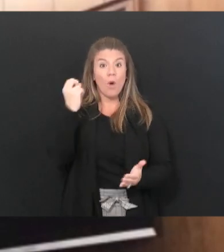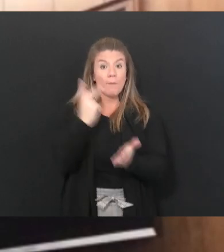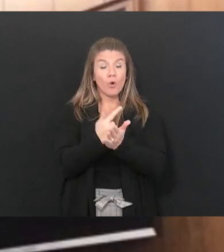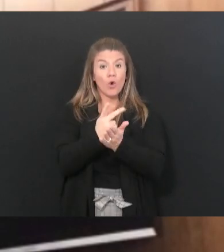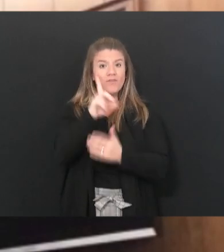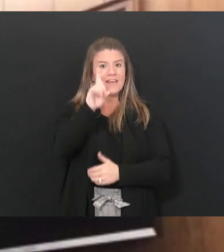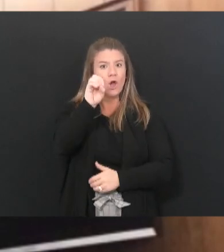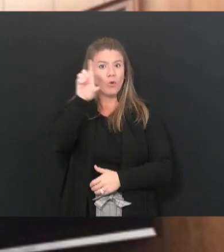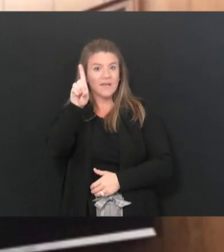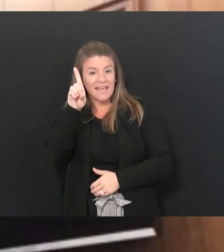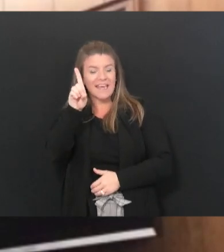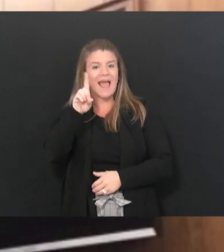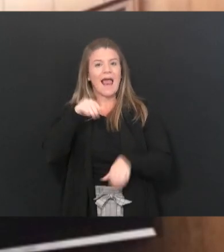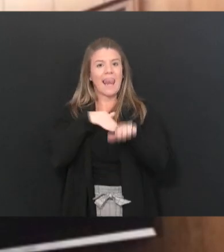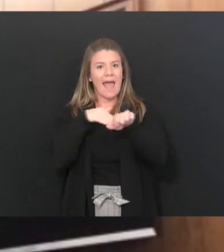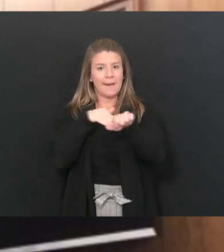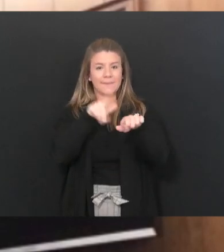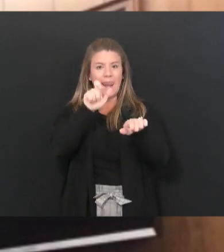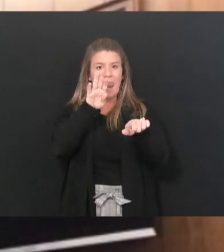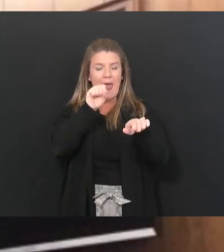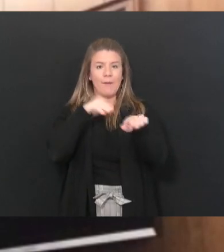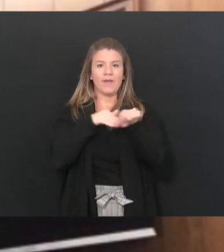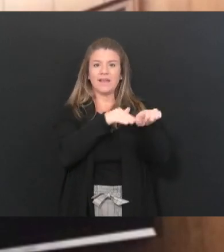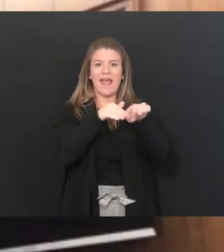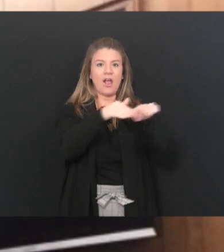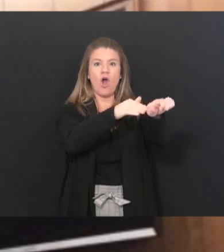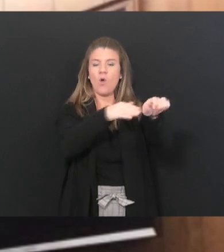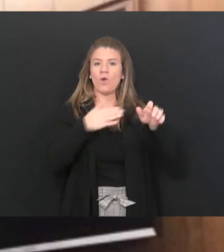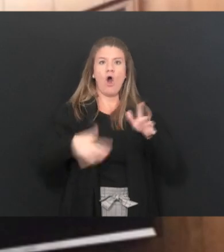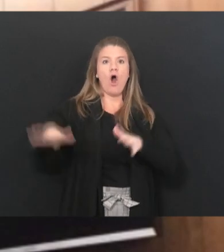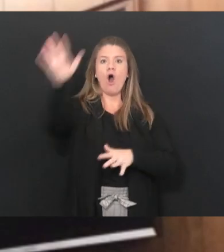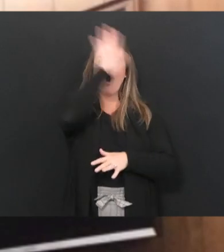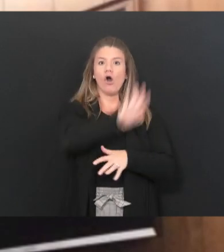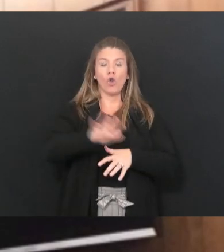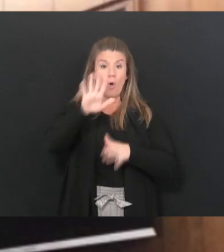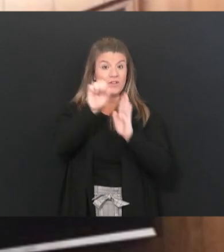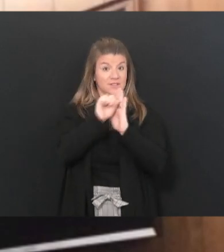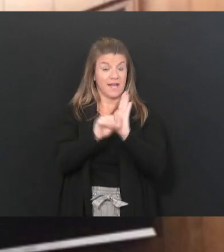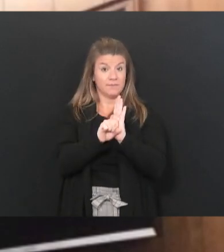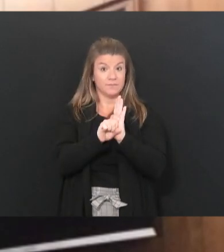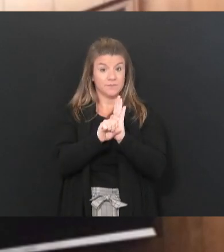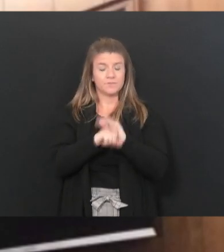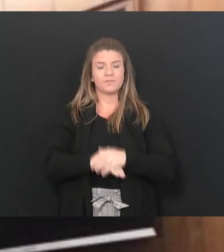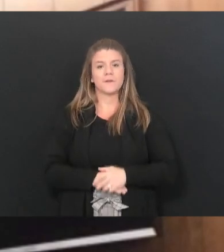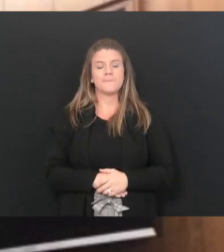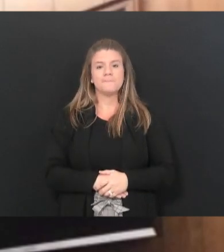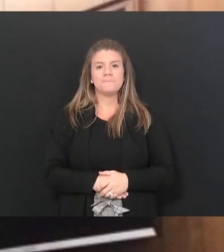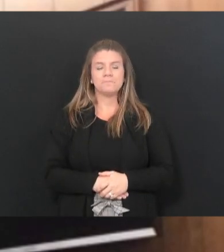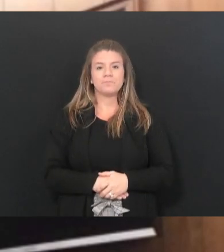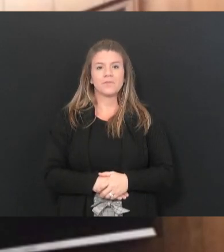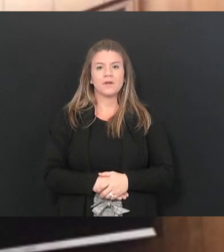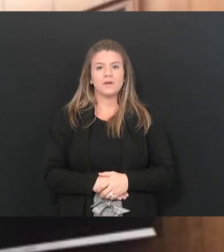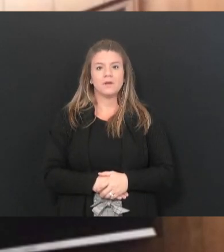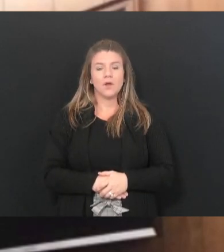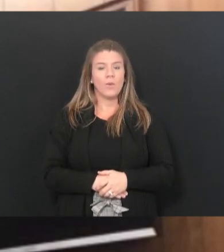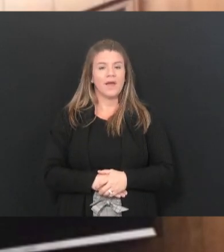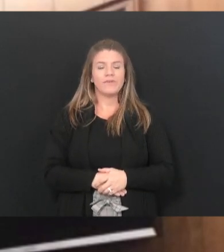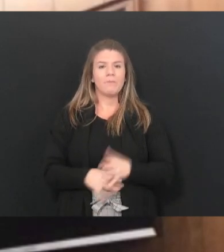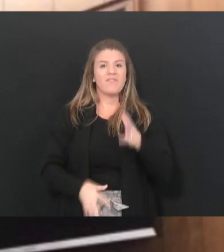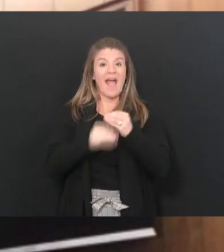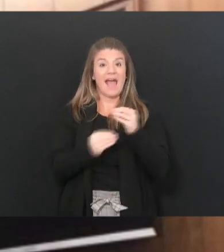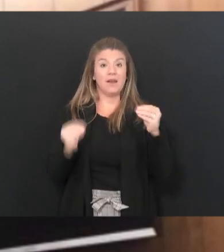when materials are available that we can use in our efforts throughout the state. A couple other key innovation